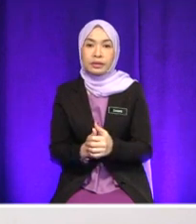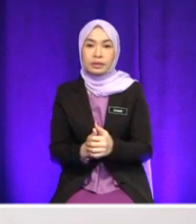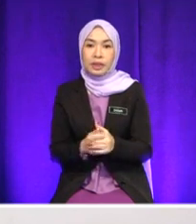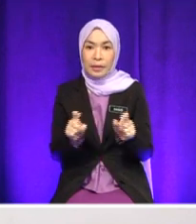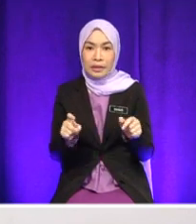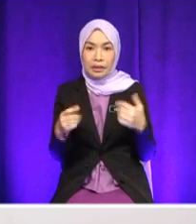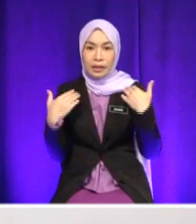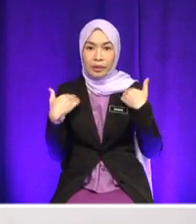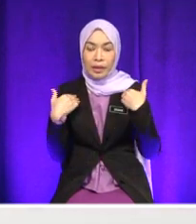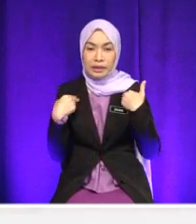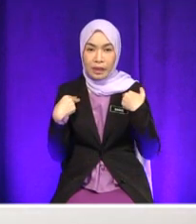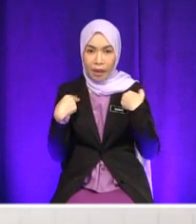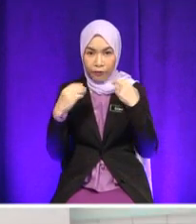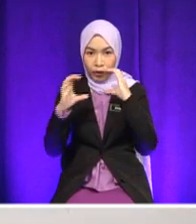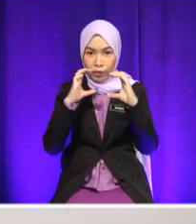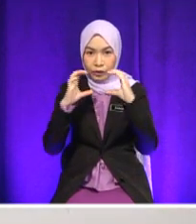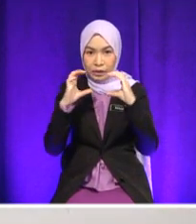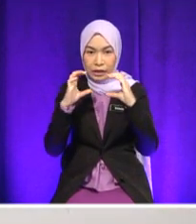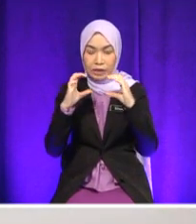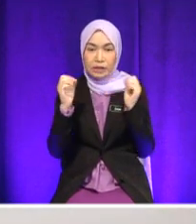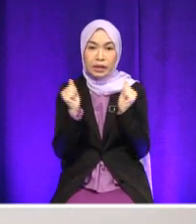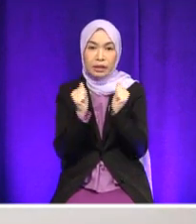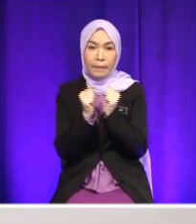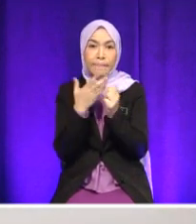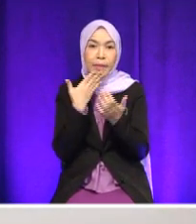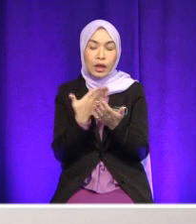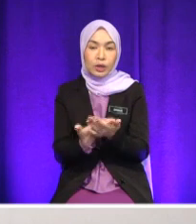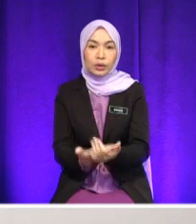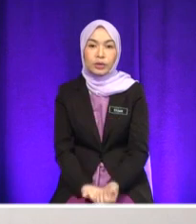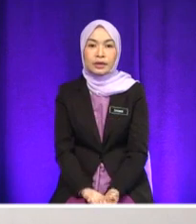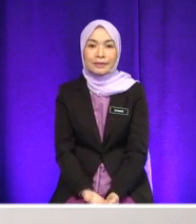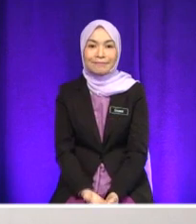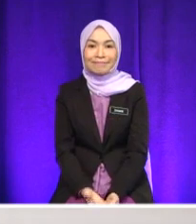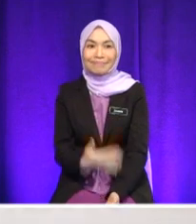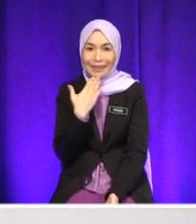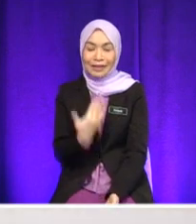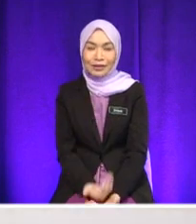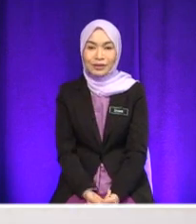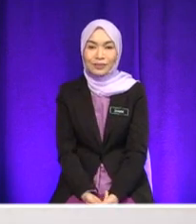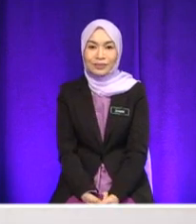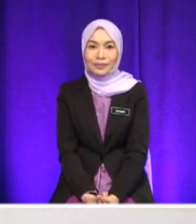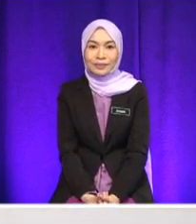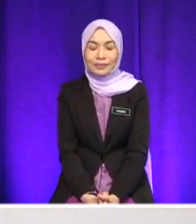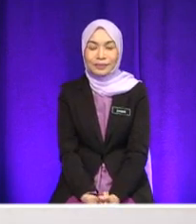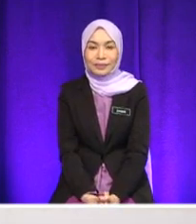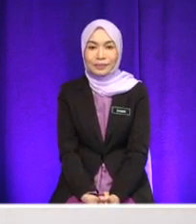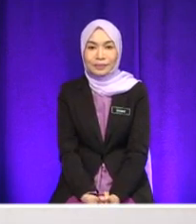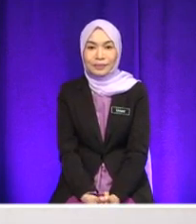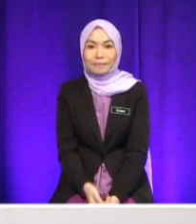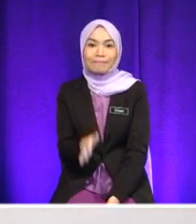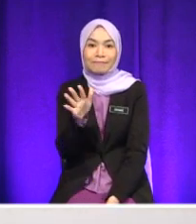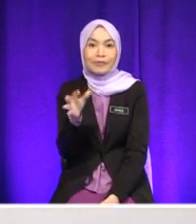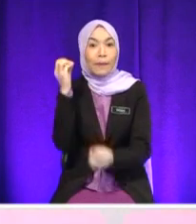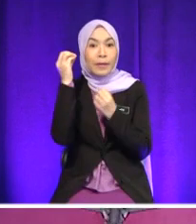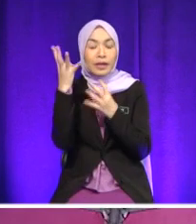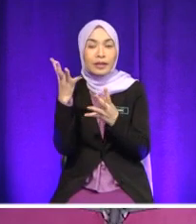and make sure not to make such a mistake in a group discussion. Thank you. All right, okay. He also mentions about just